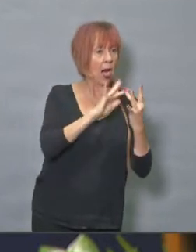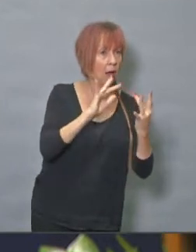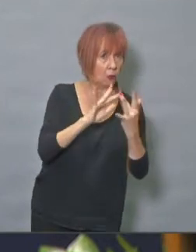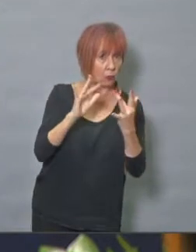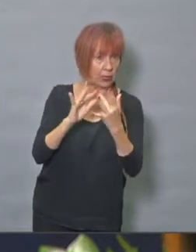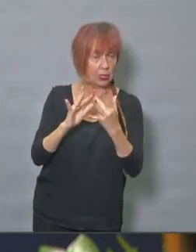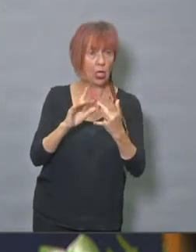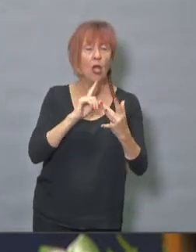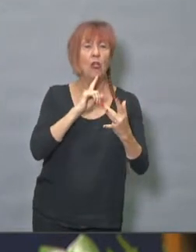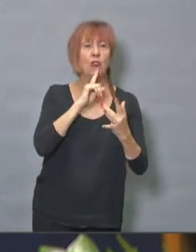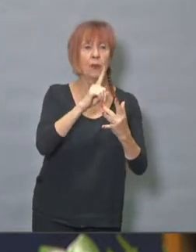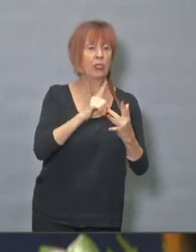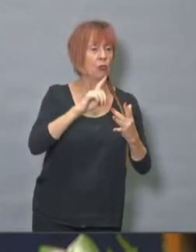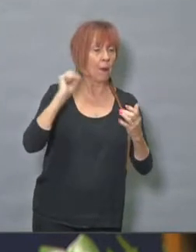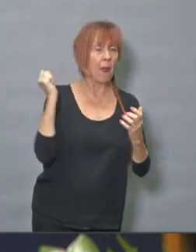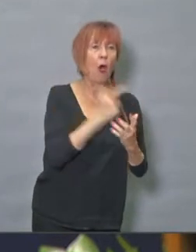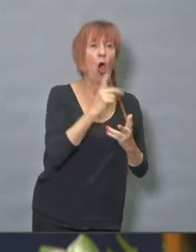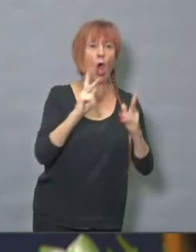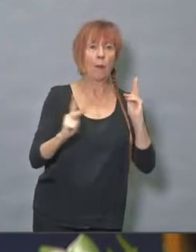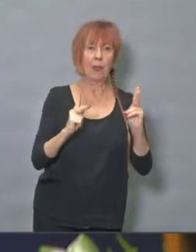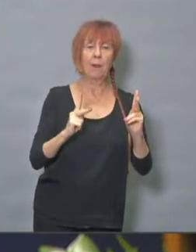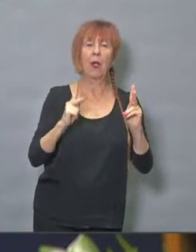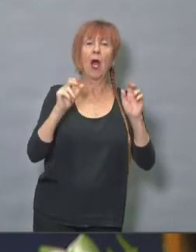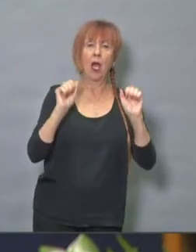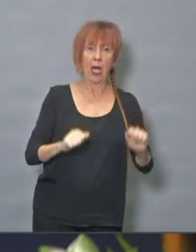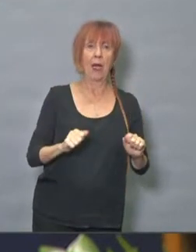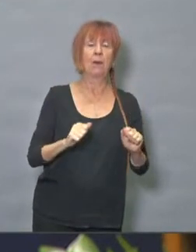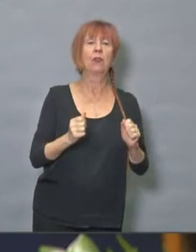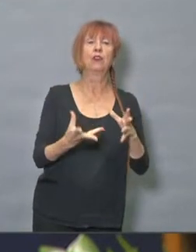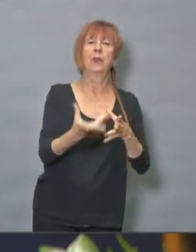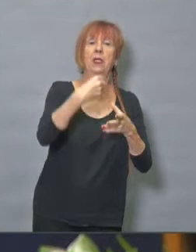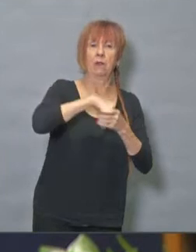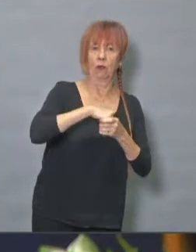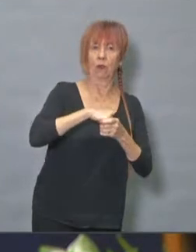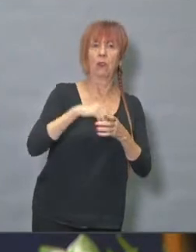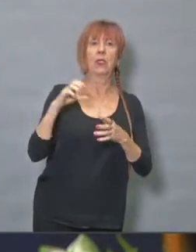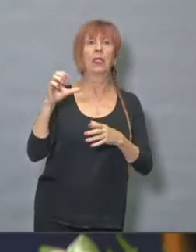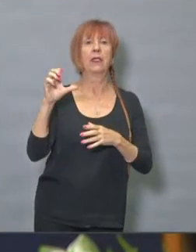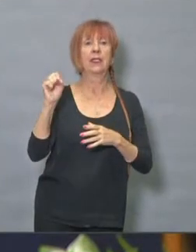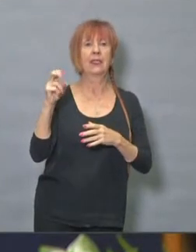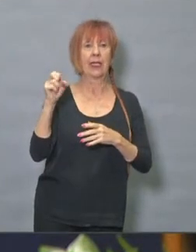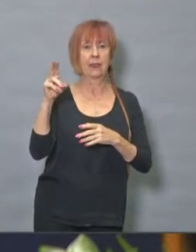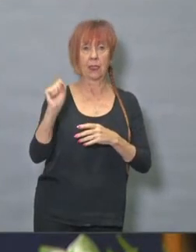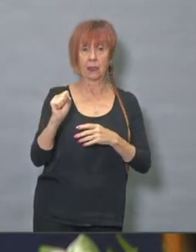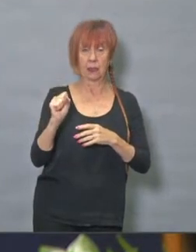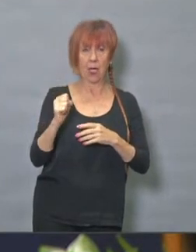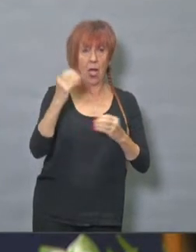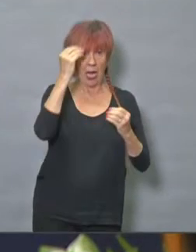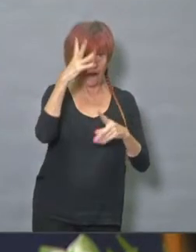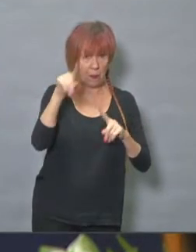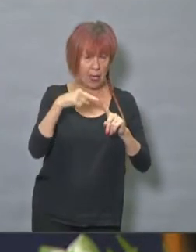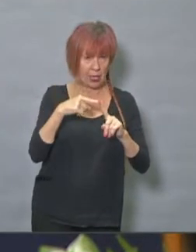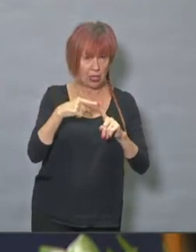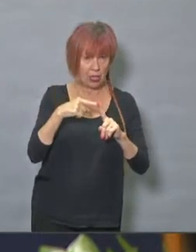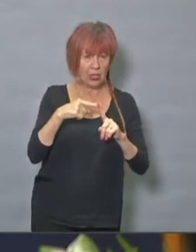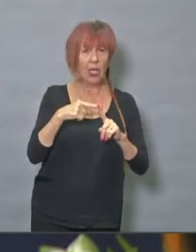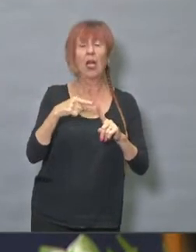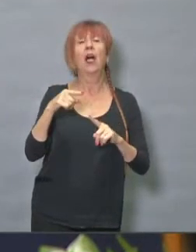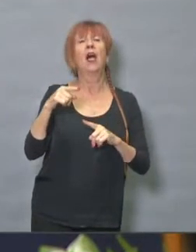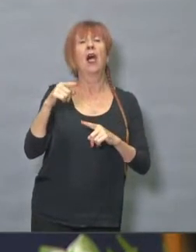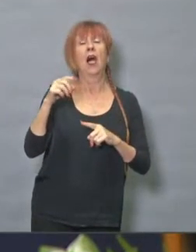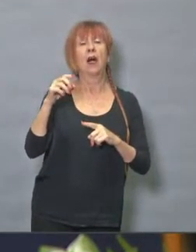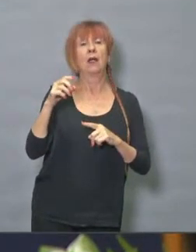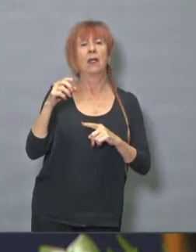up, lend their voice, and most importantly, are counted. For information on the census, please visit